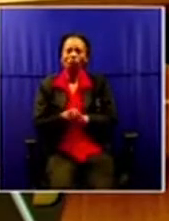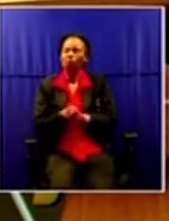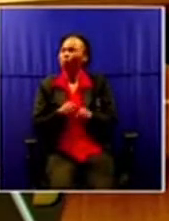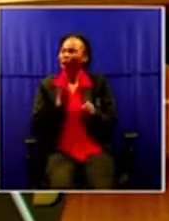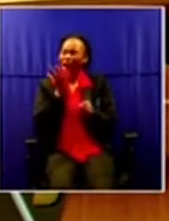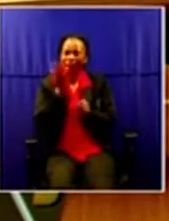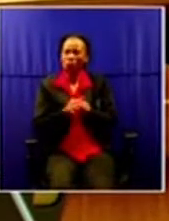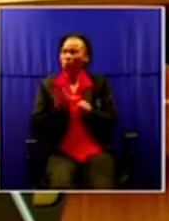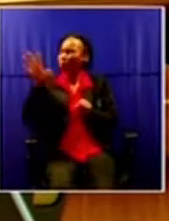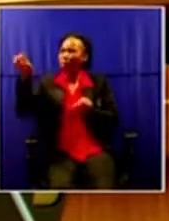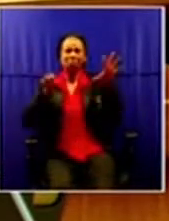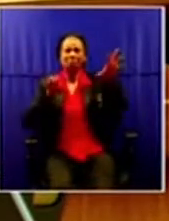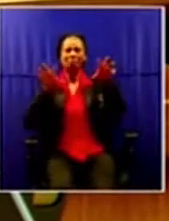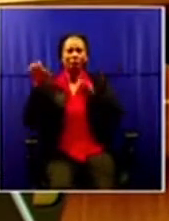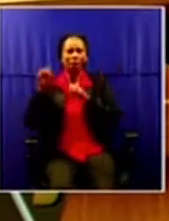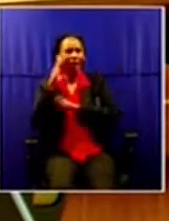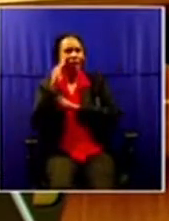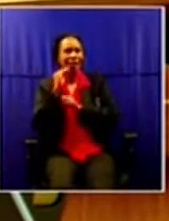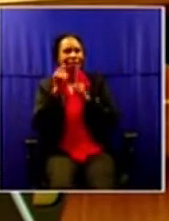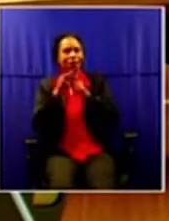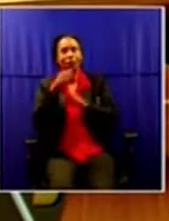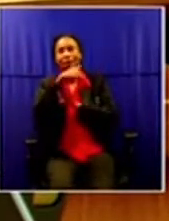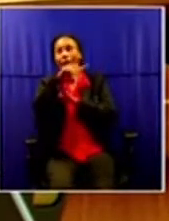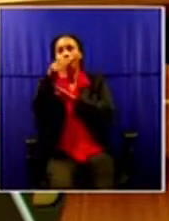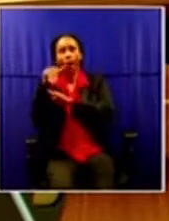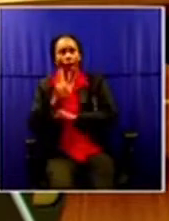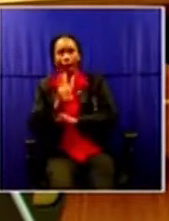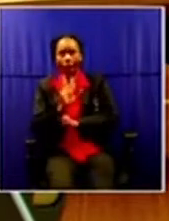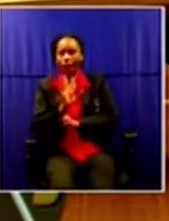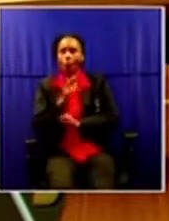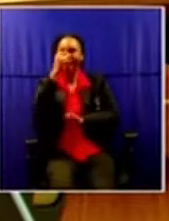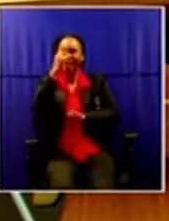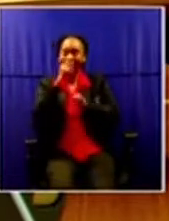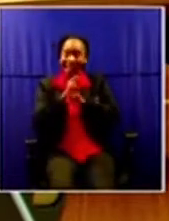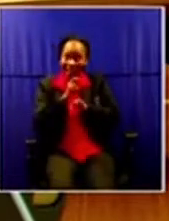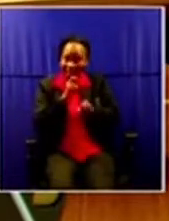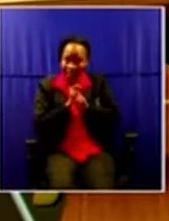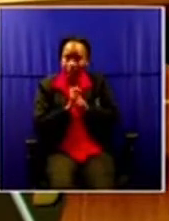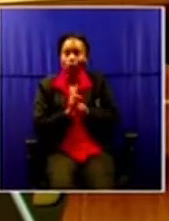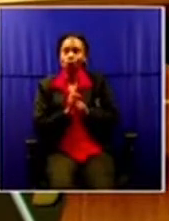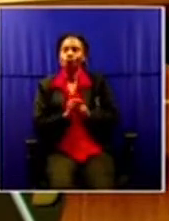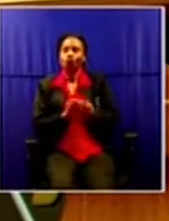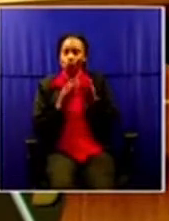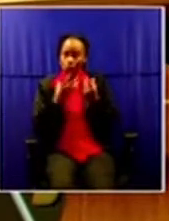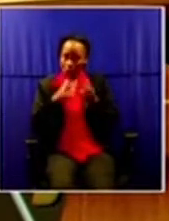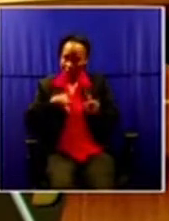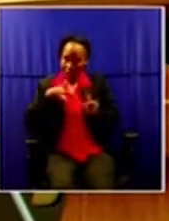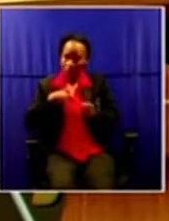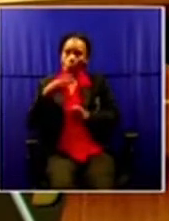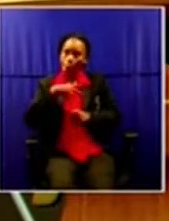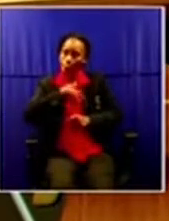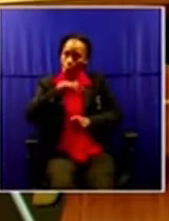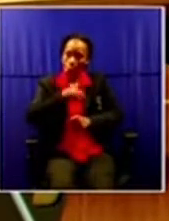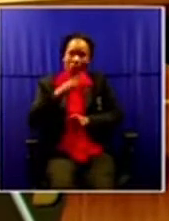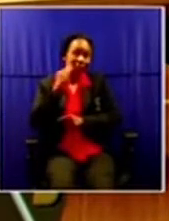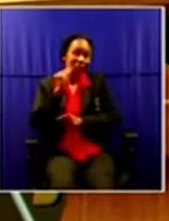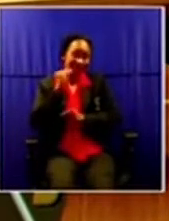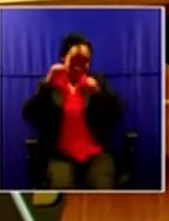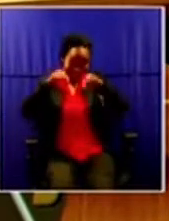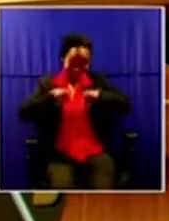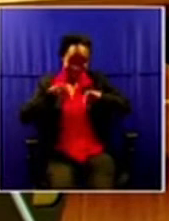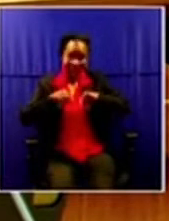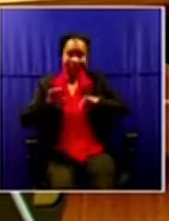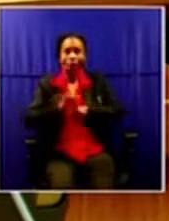We must use our own lived experience here in South Africa to resolve the